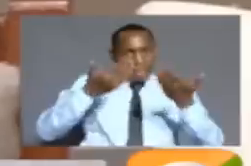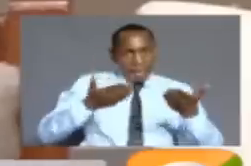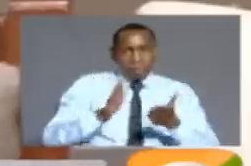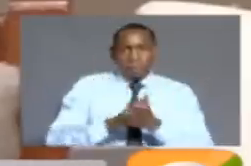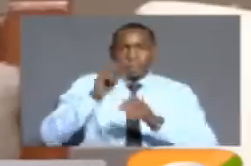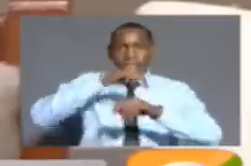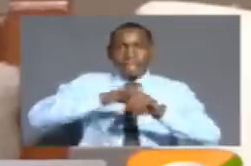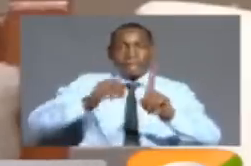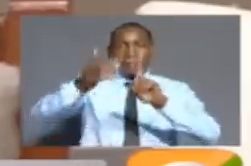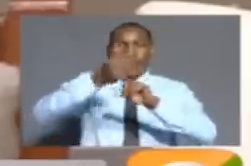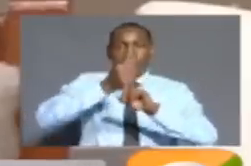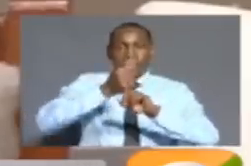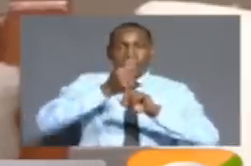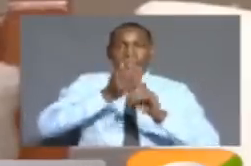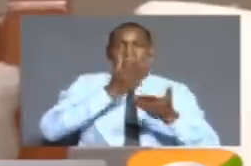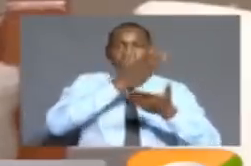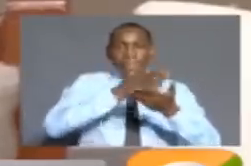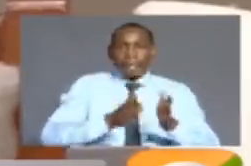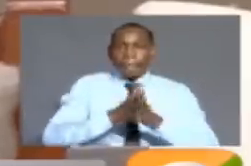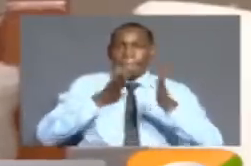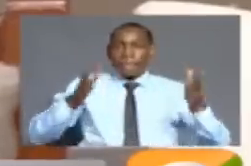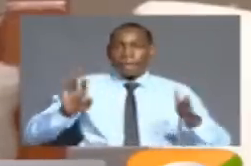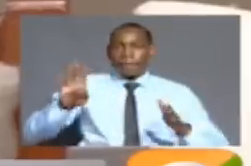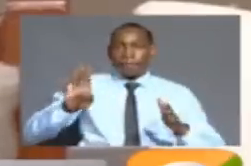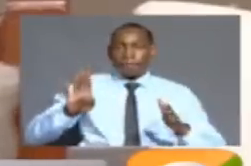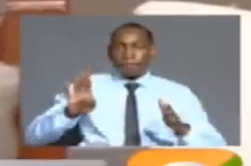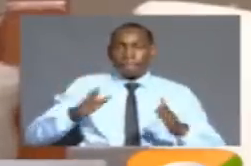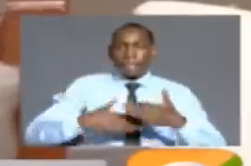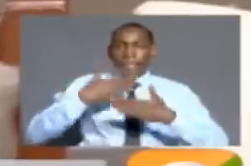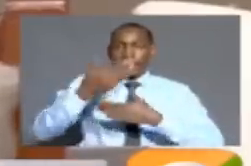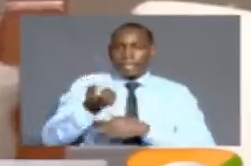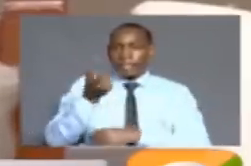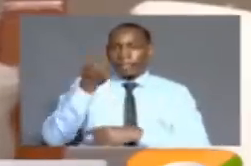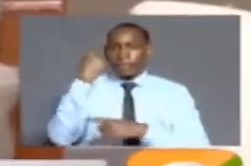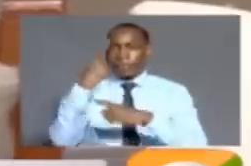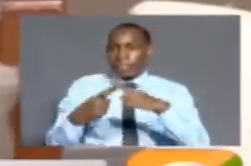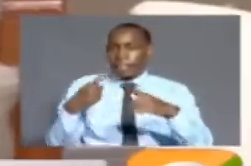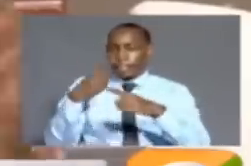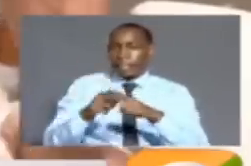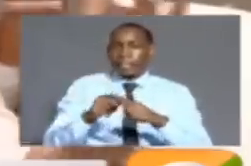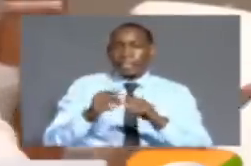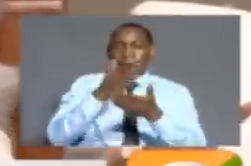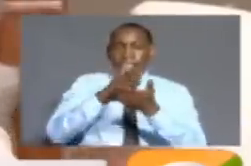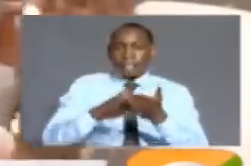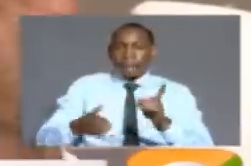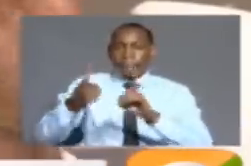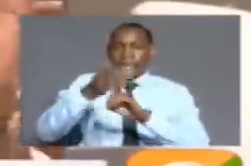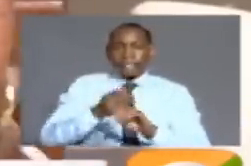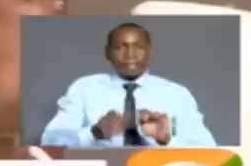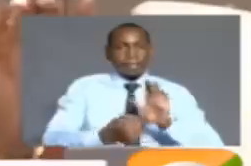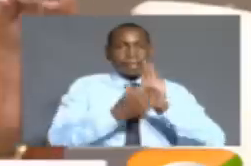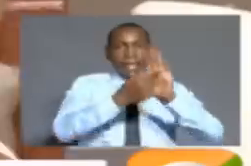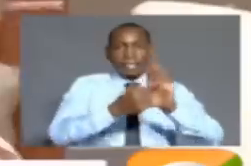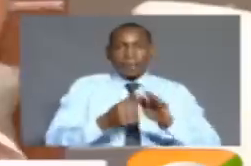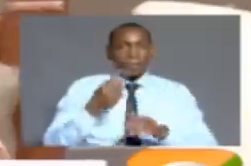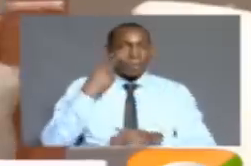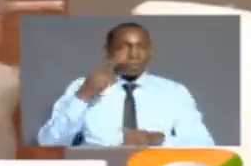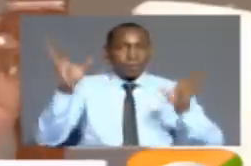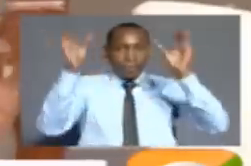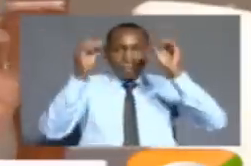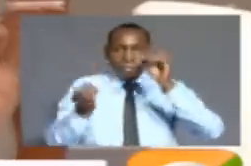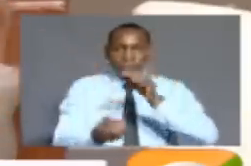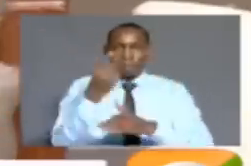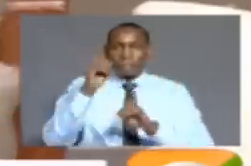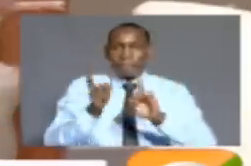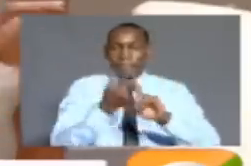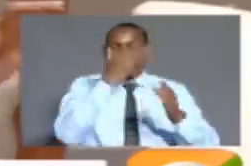we achieve some of the big four within the next few years. And some will be achieved. For example, we saw him launch the pilot